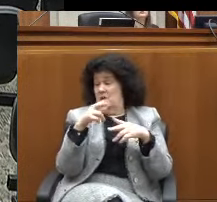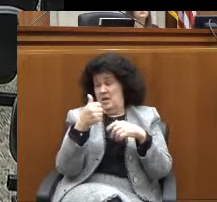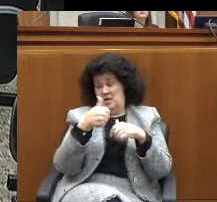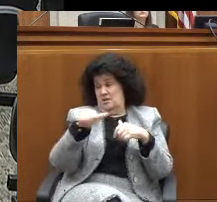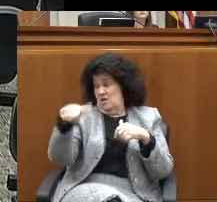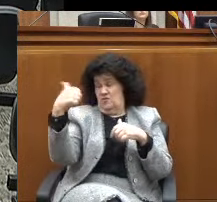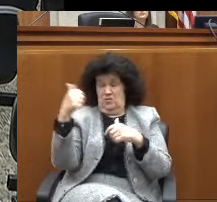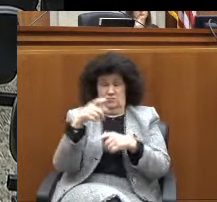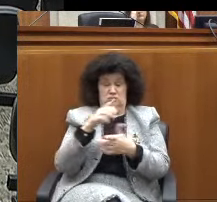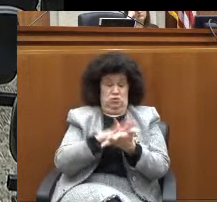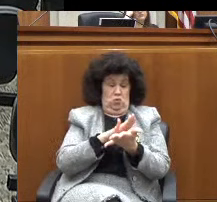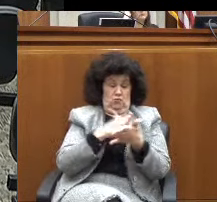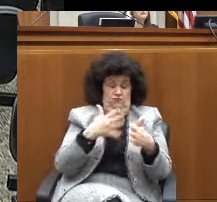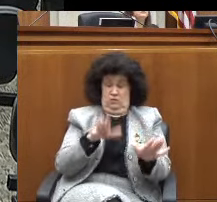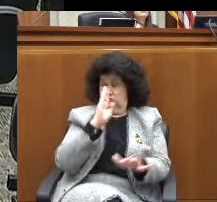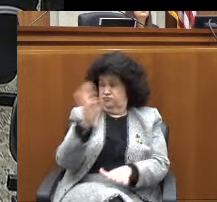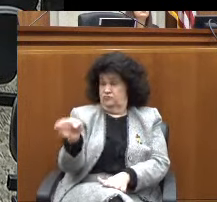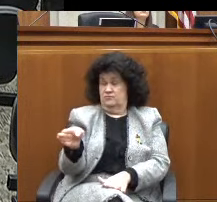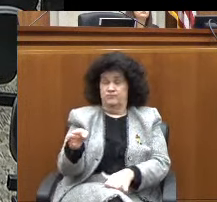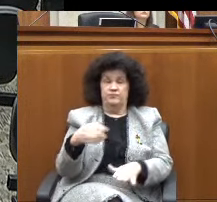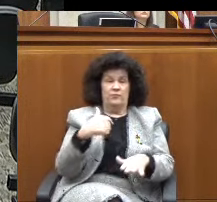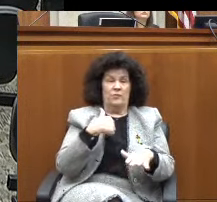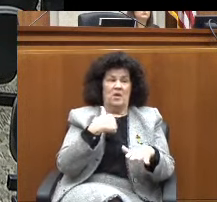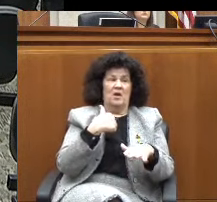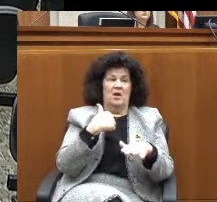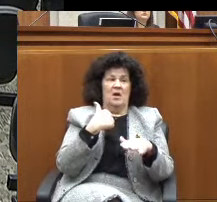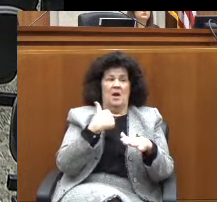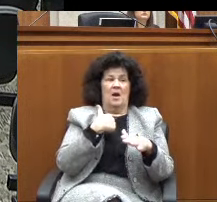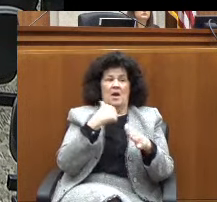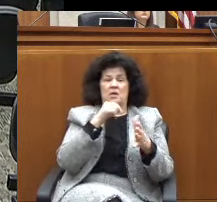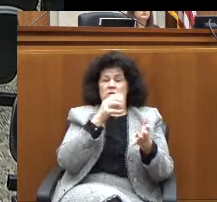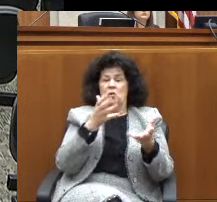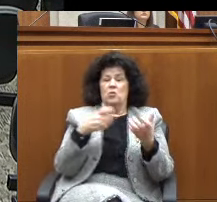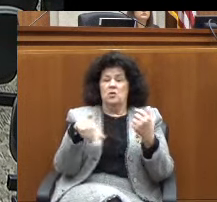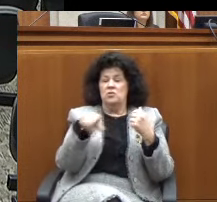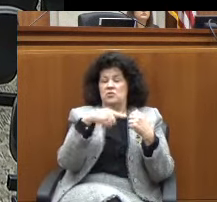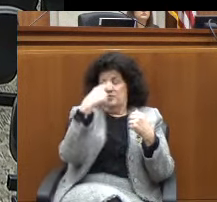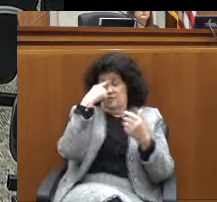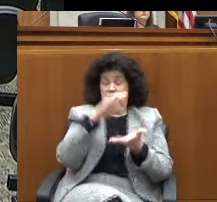school. And I don't want us to continue to feel like straight out of school is a